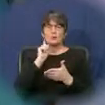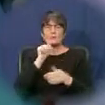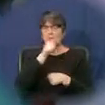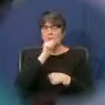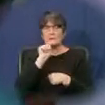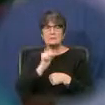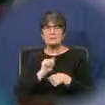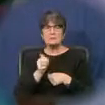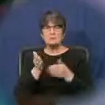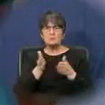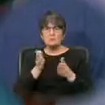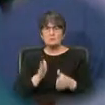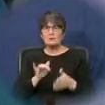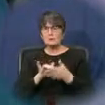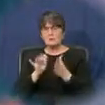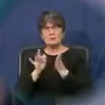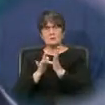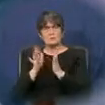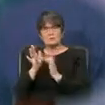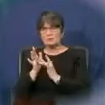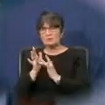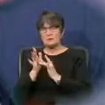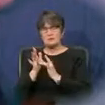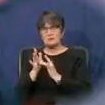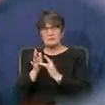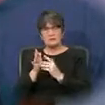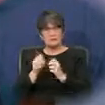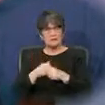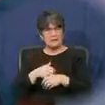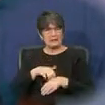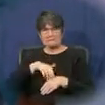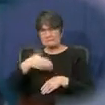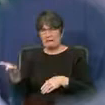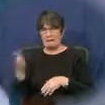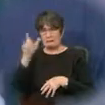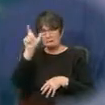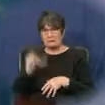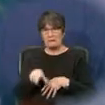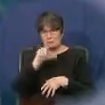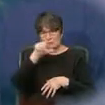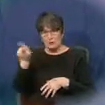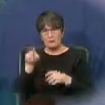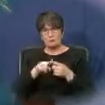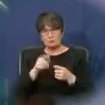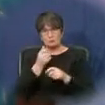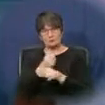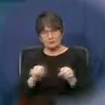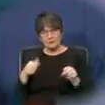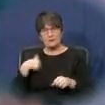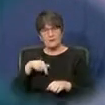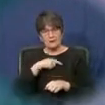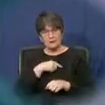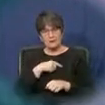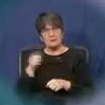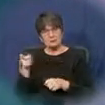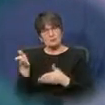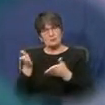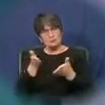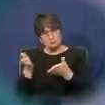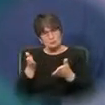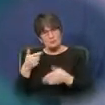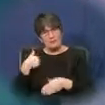suffering servant, that Jesus literally poured out his life on the cross to save us, to give of ultimate service